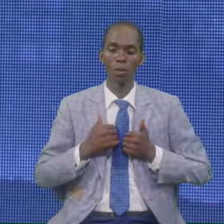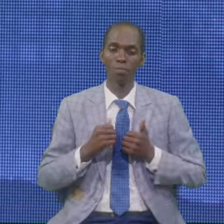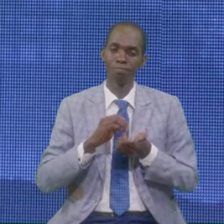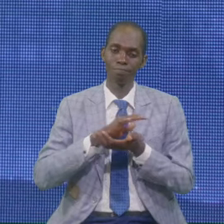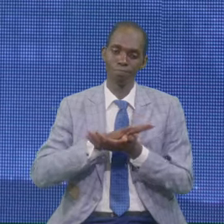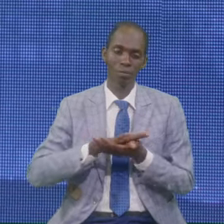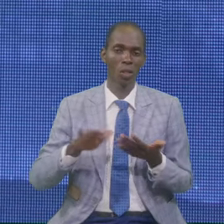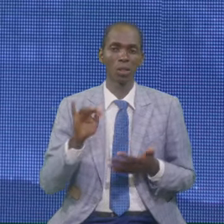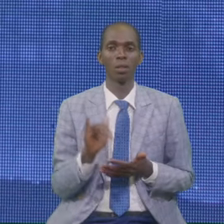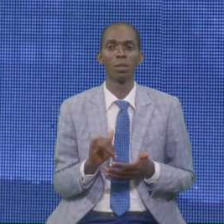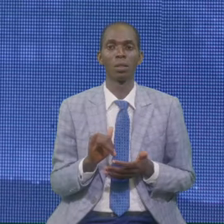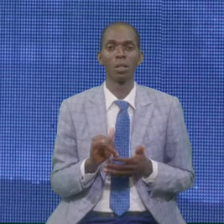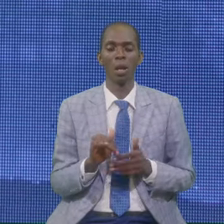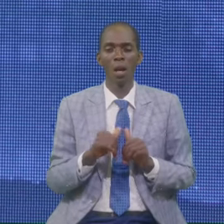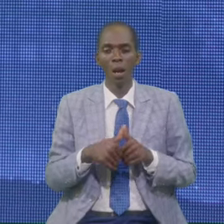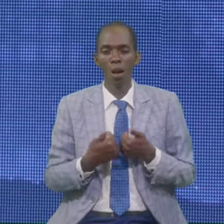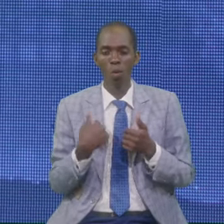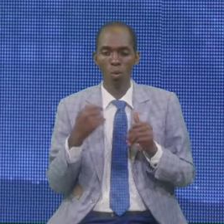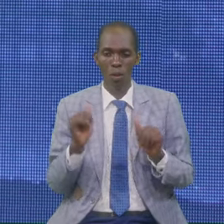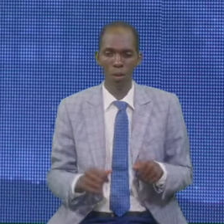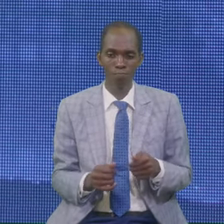how we can trace you.